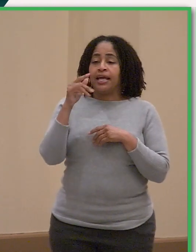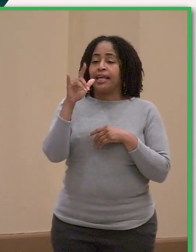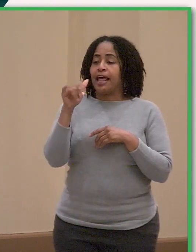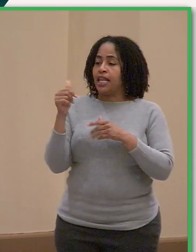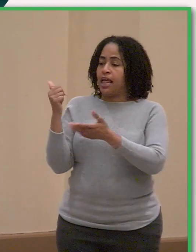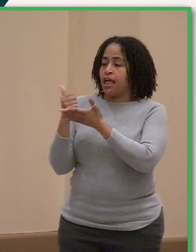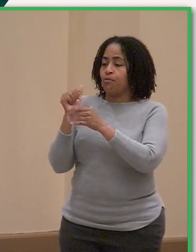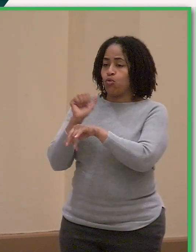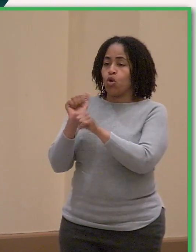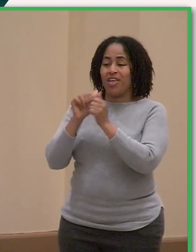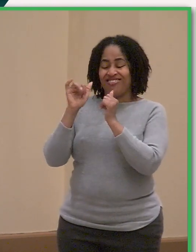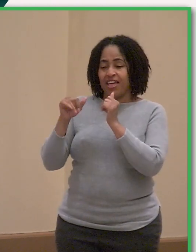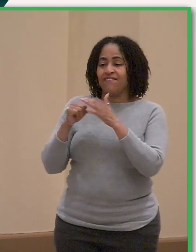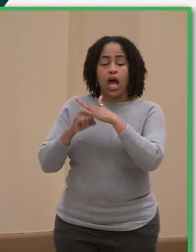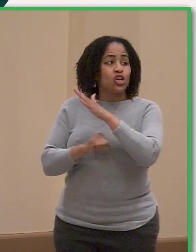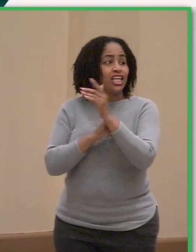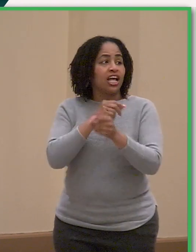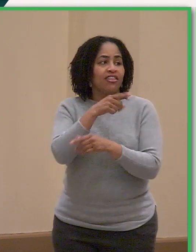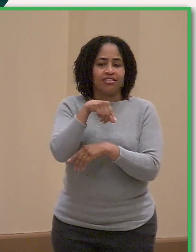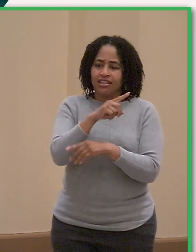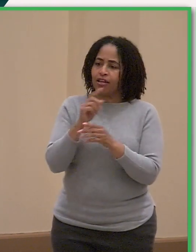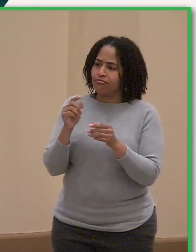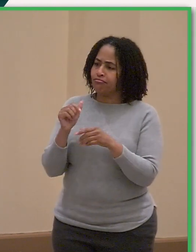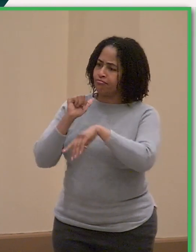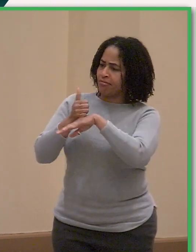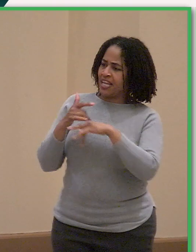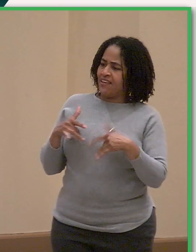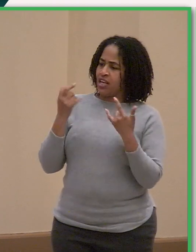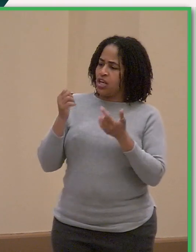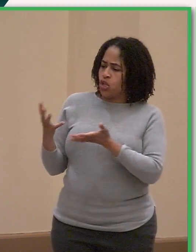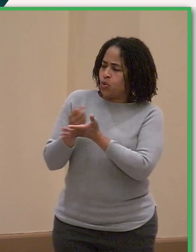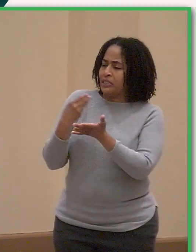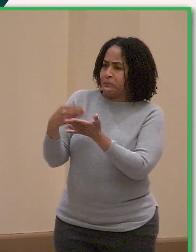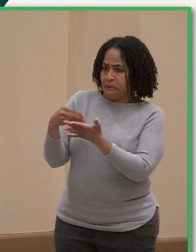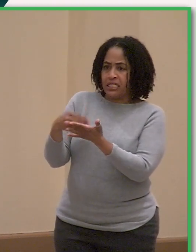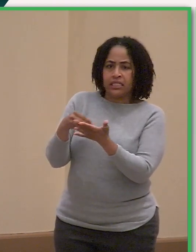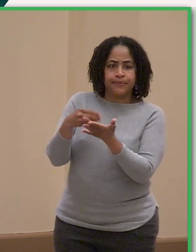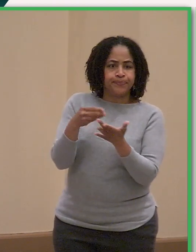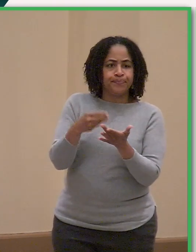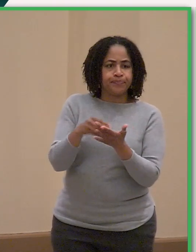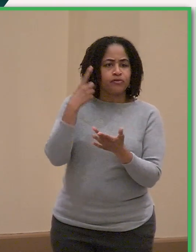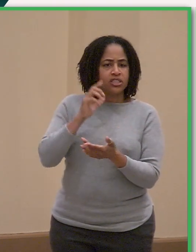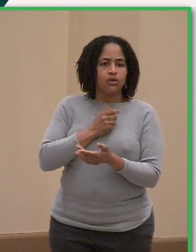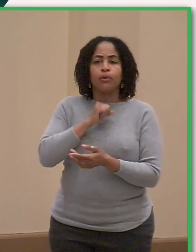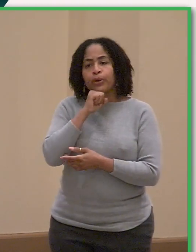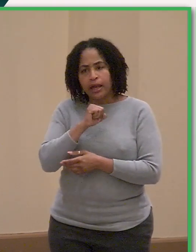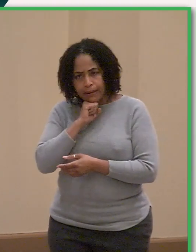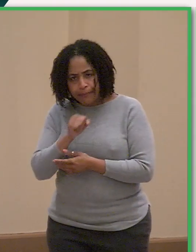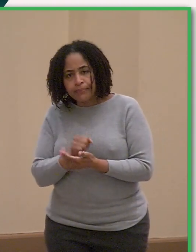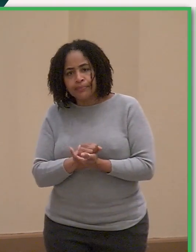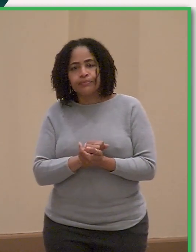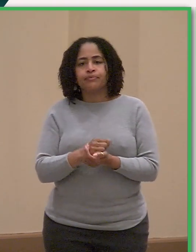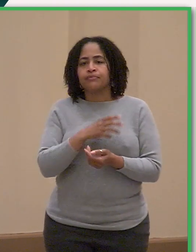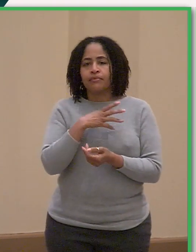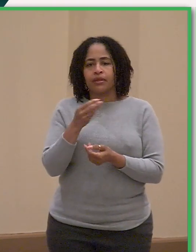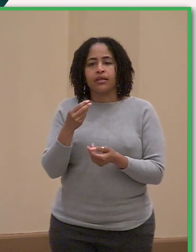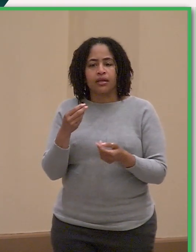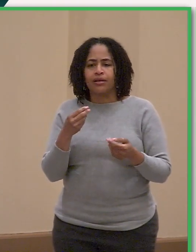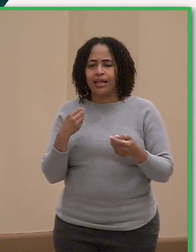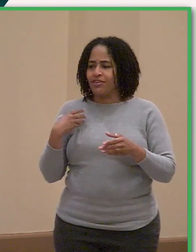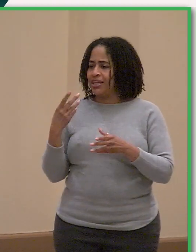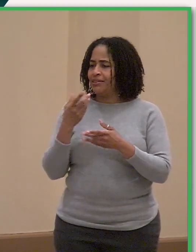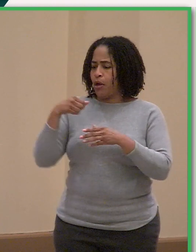that foundation, and they want to put together an event so we can raise money for our prom. There'll be stuff and purses with